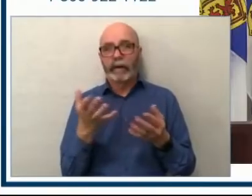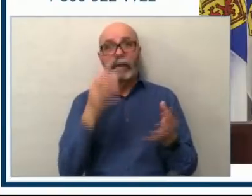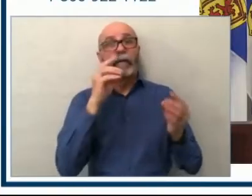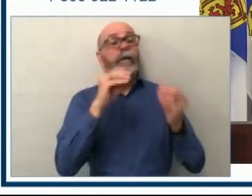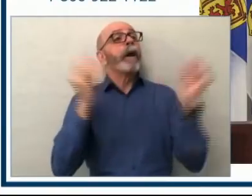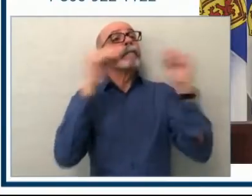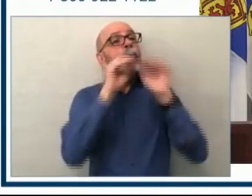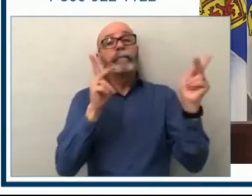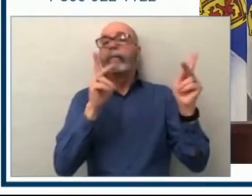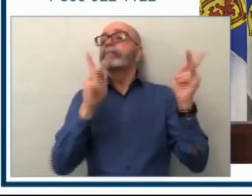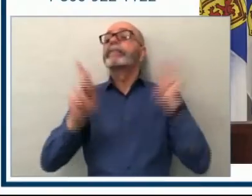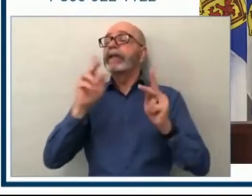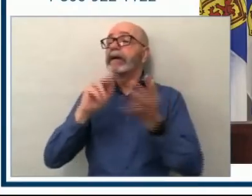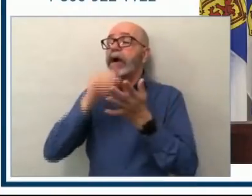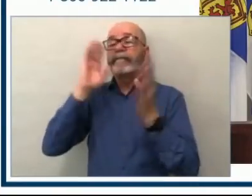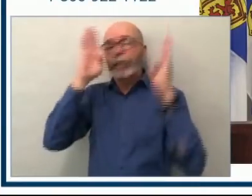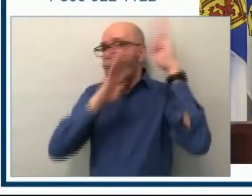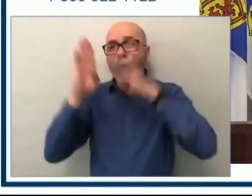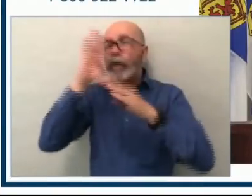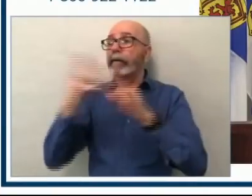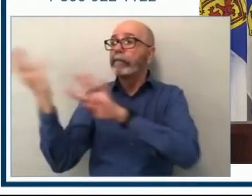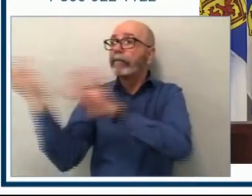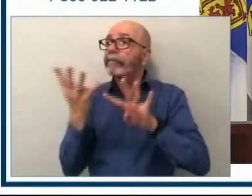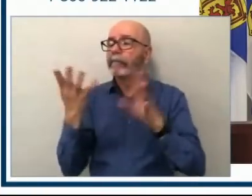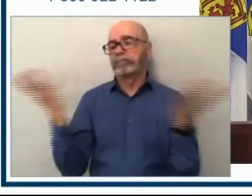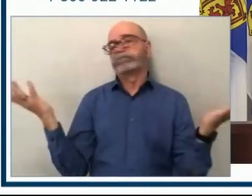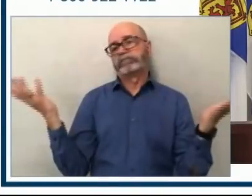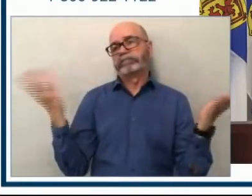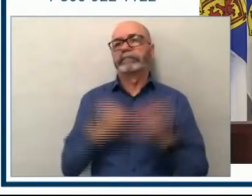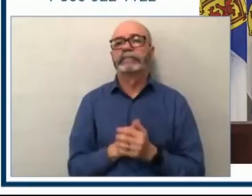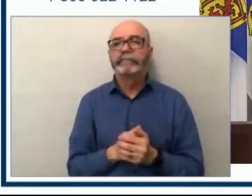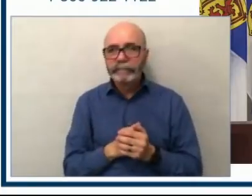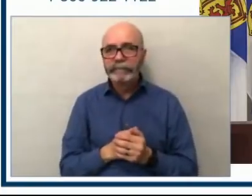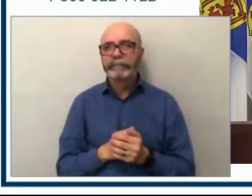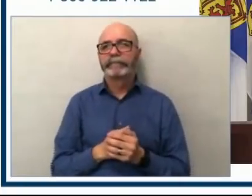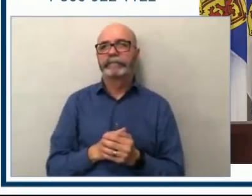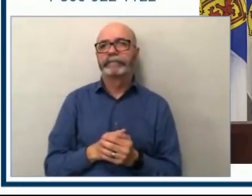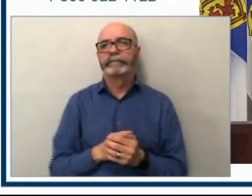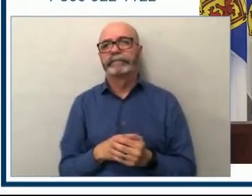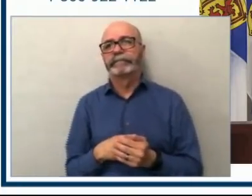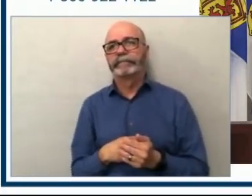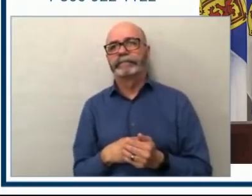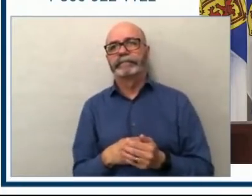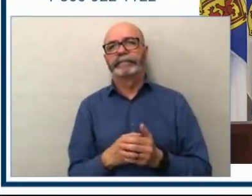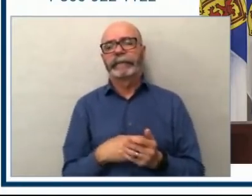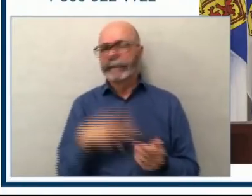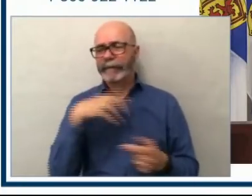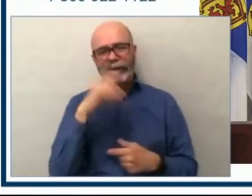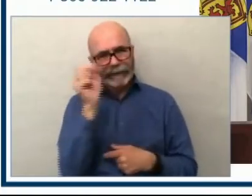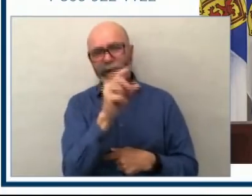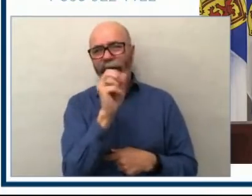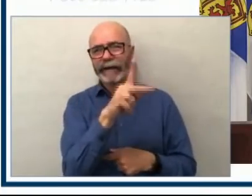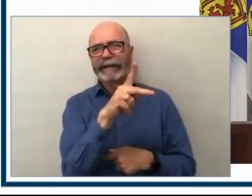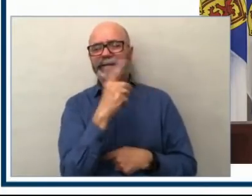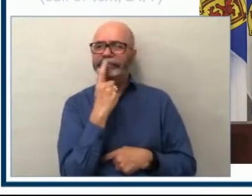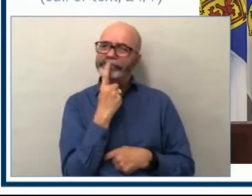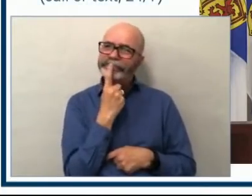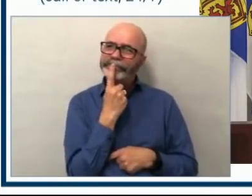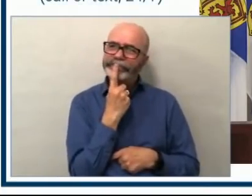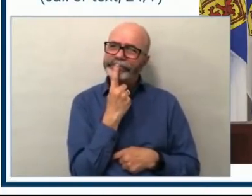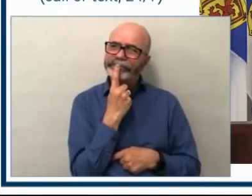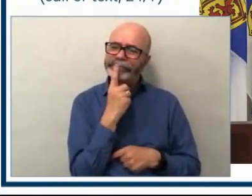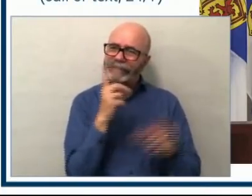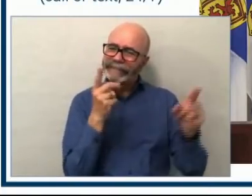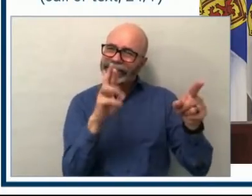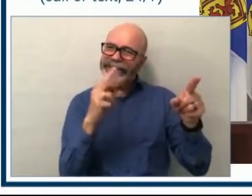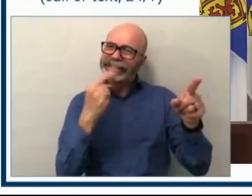Victoria. Thanks for that. And I just wanted to clarify, I think I heard Dr. Strang mention offhand that this coming Friday would be